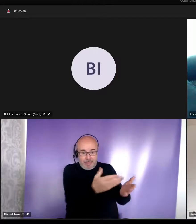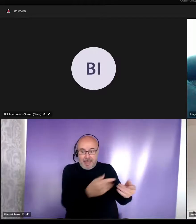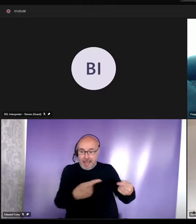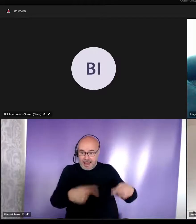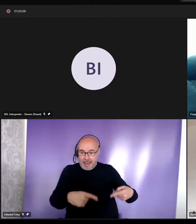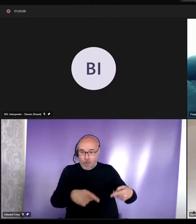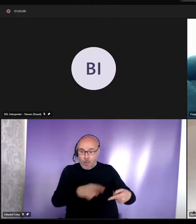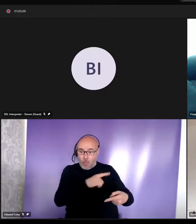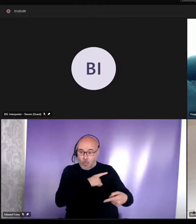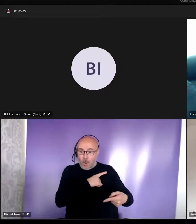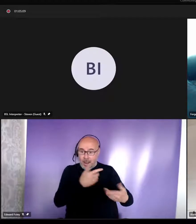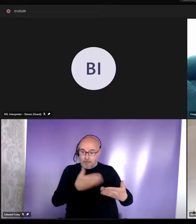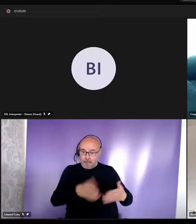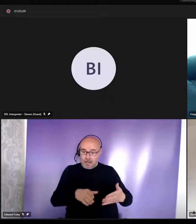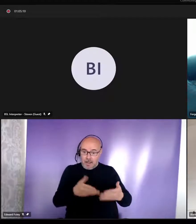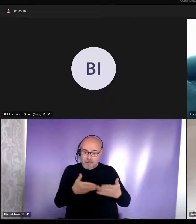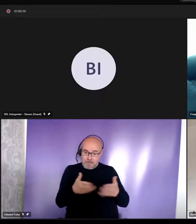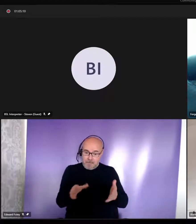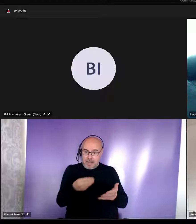like you to look at that again, please.